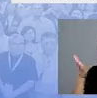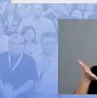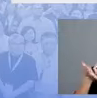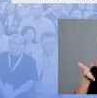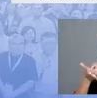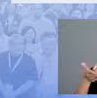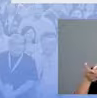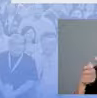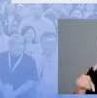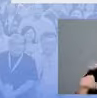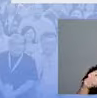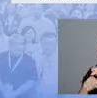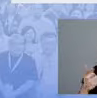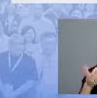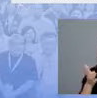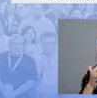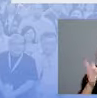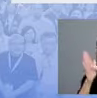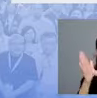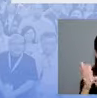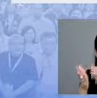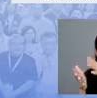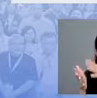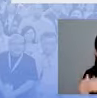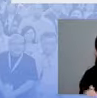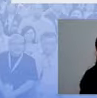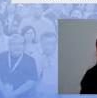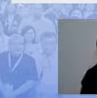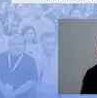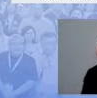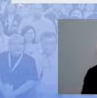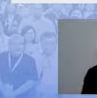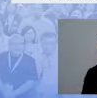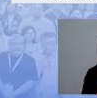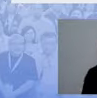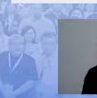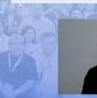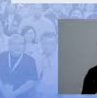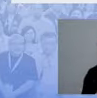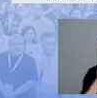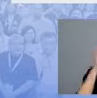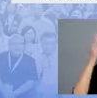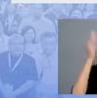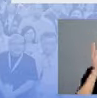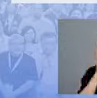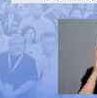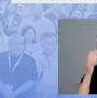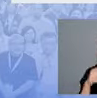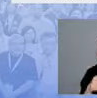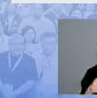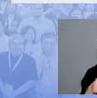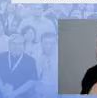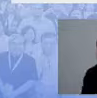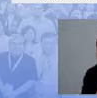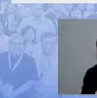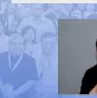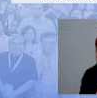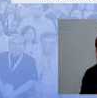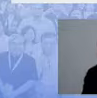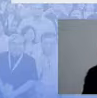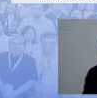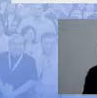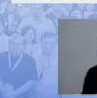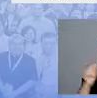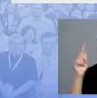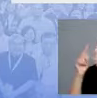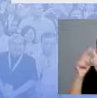national and so on. So this is the actually policy solution initiative that we do in Malaysia, where we are actually really connecting grassroots to the